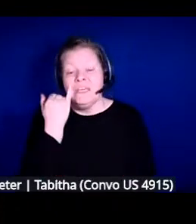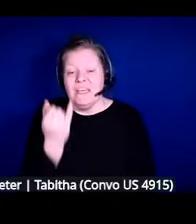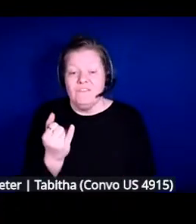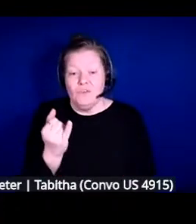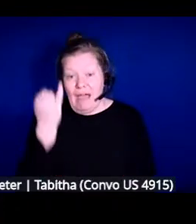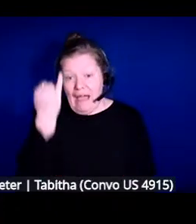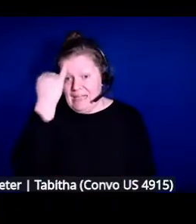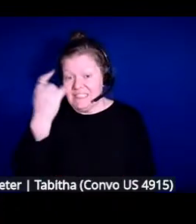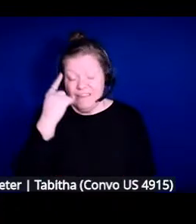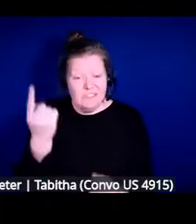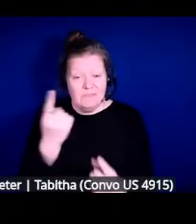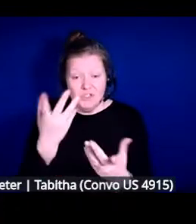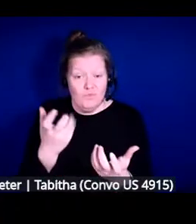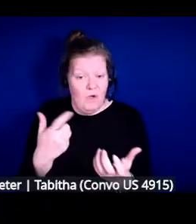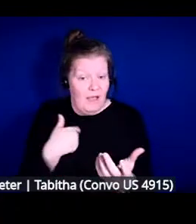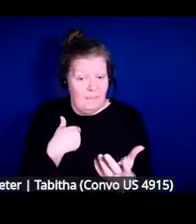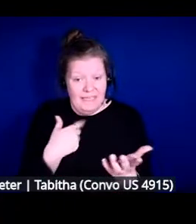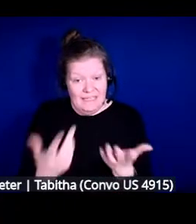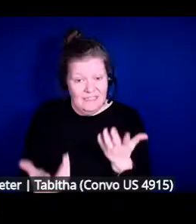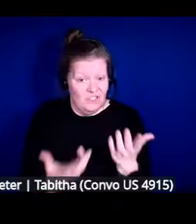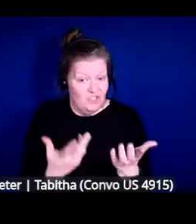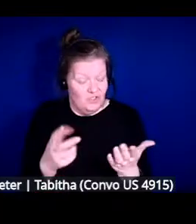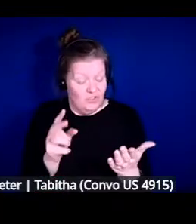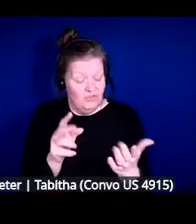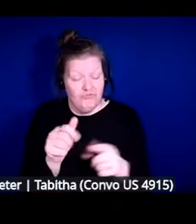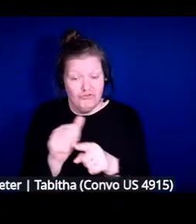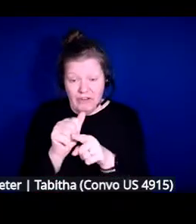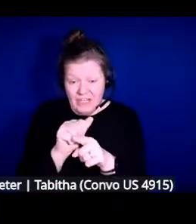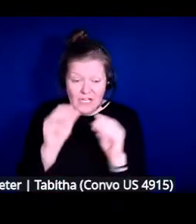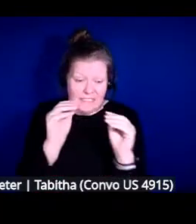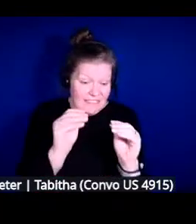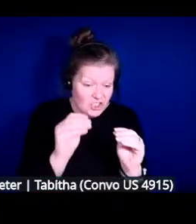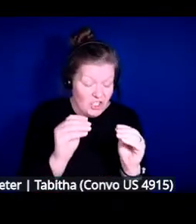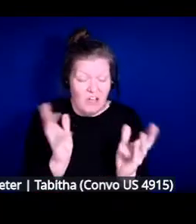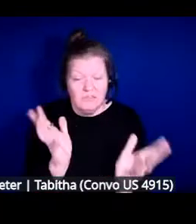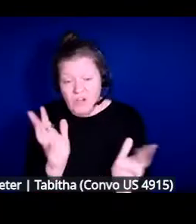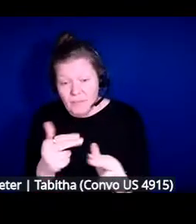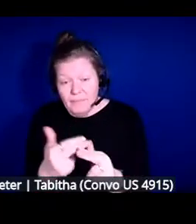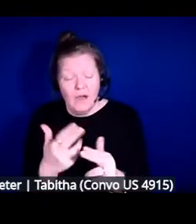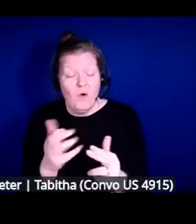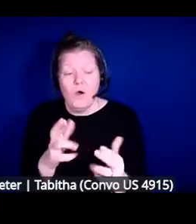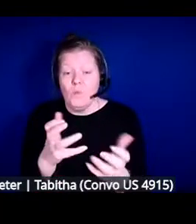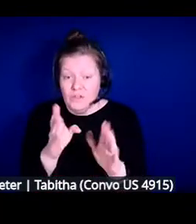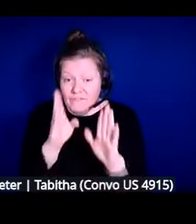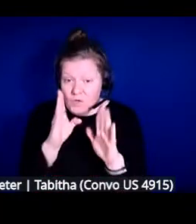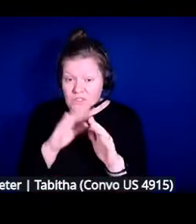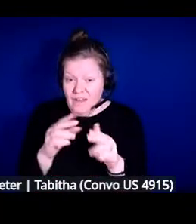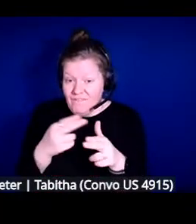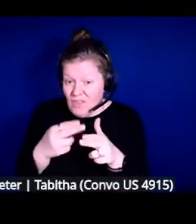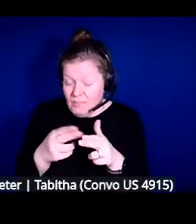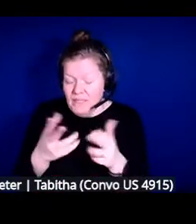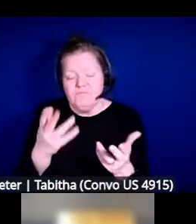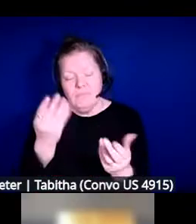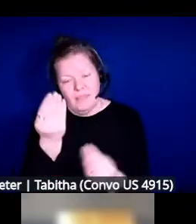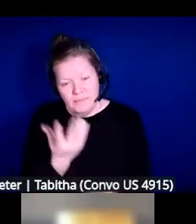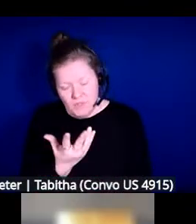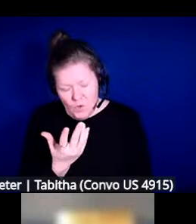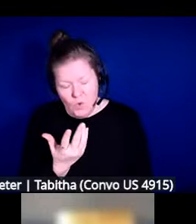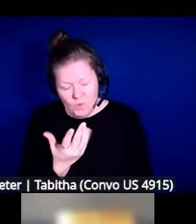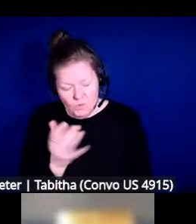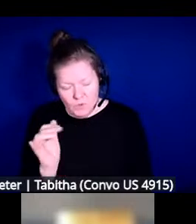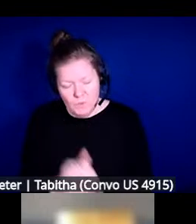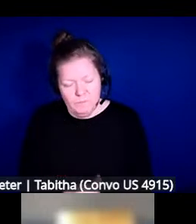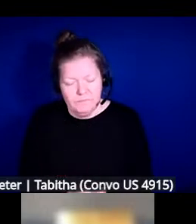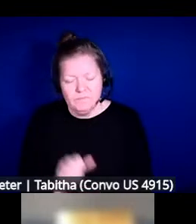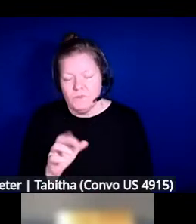an idea for something you'd like for me to train on, teach on, talk about, or want to focus on for a little bit, let me know that